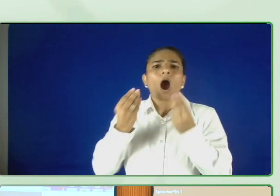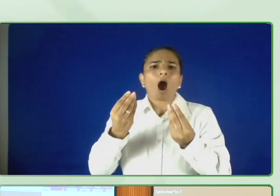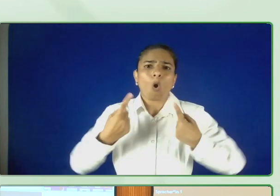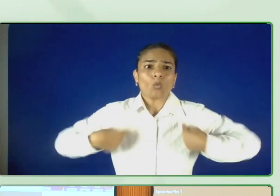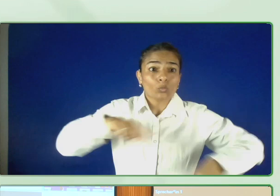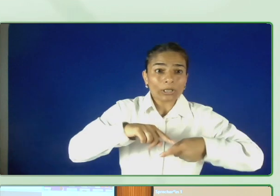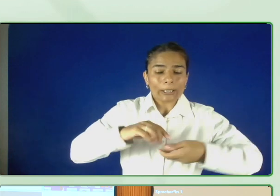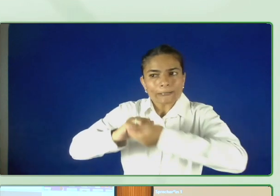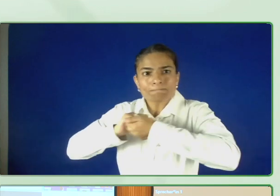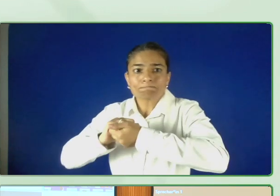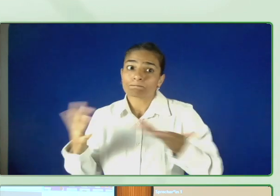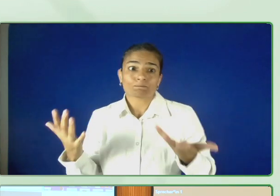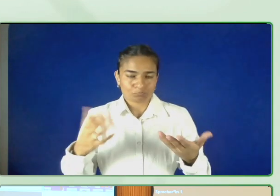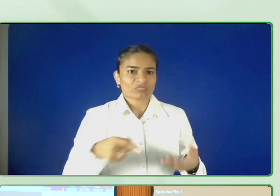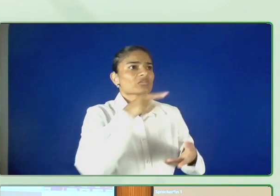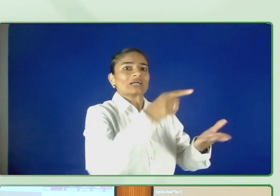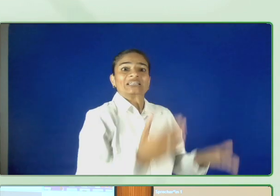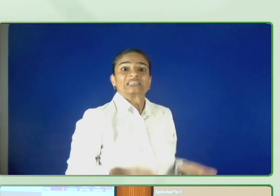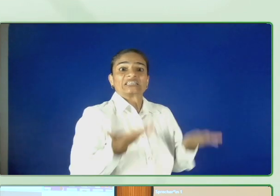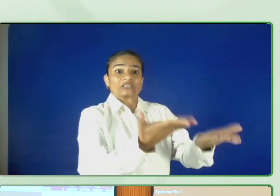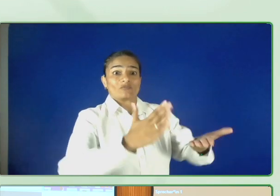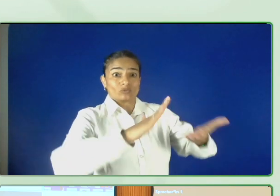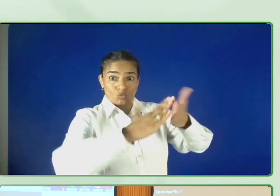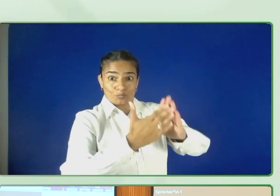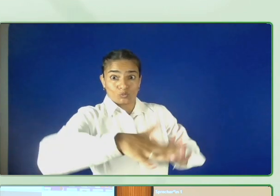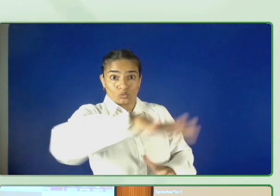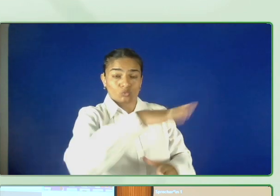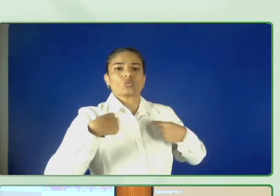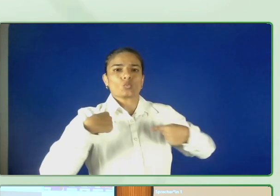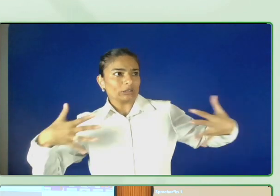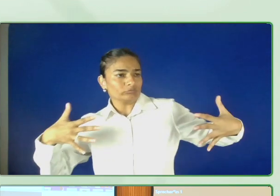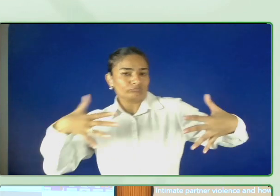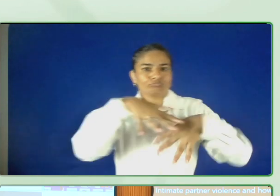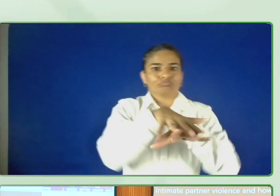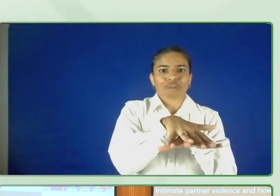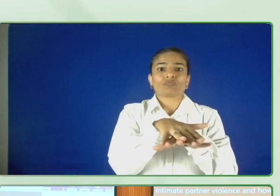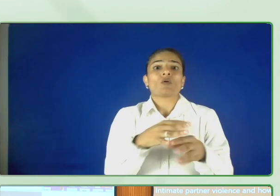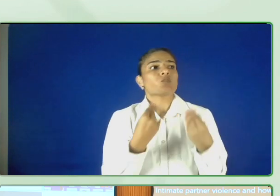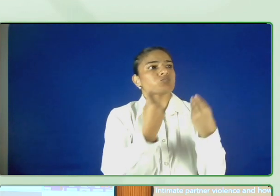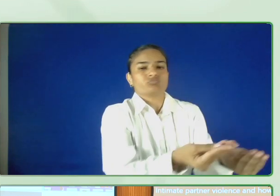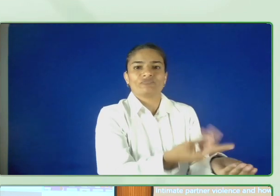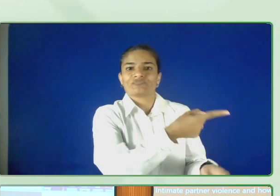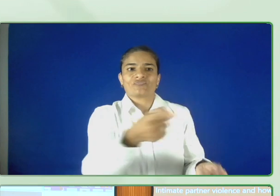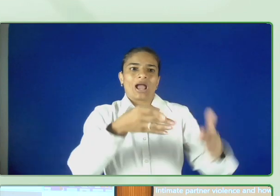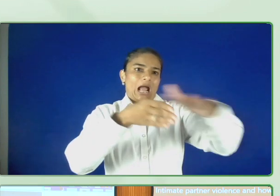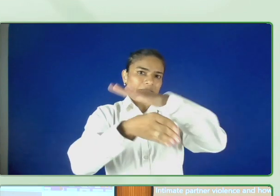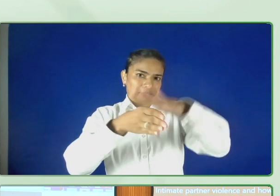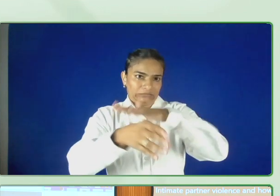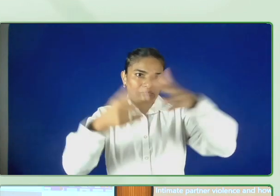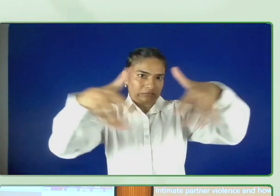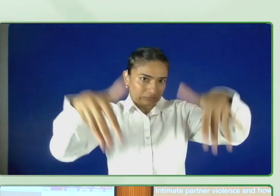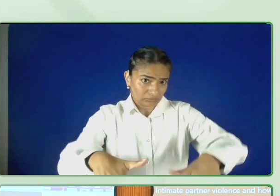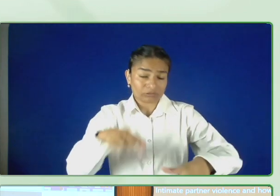services in the community to provide them access to the system is very unique.